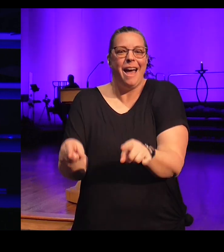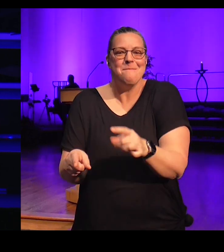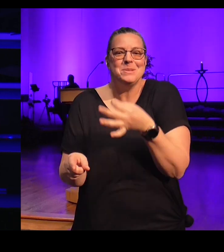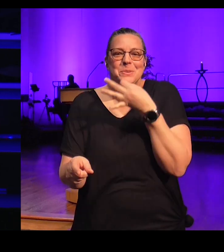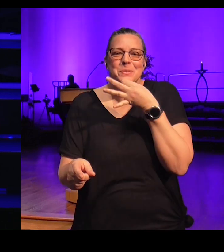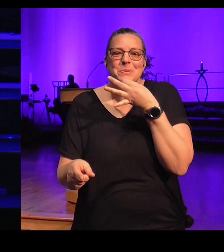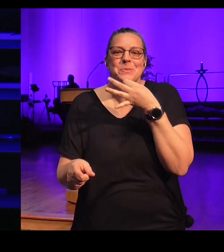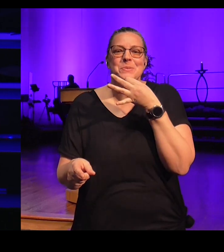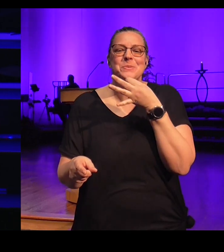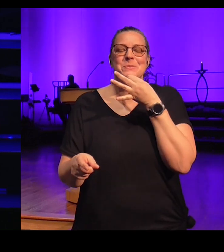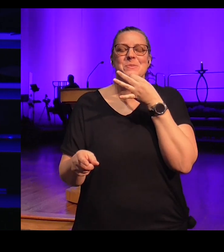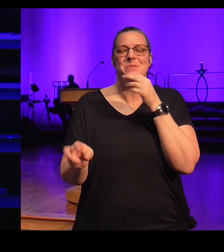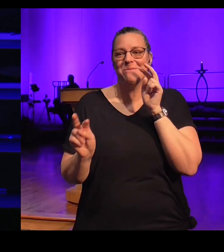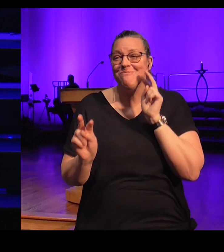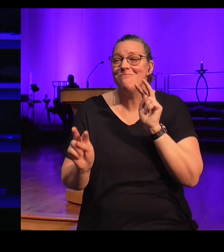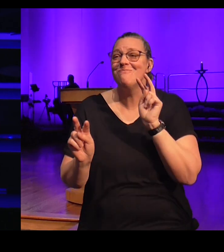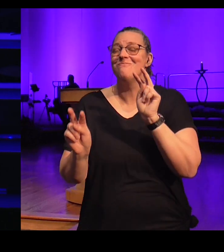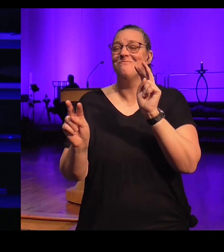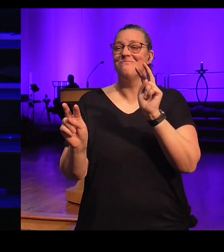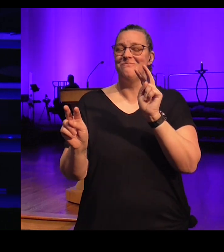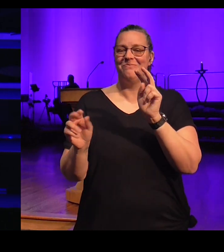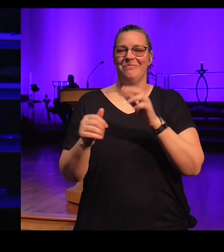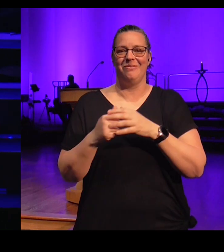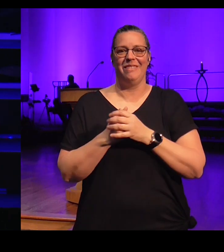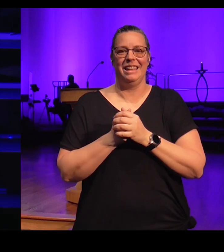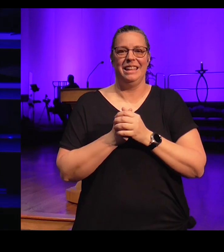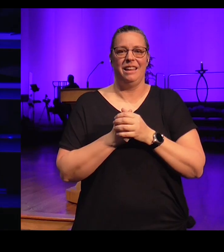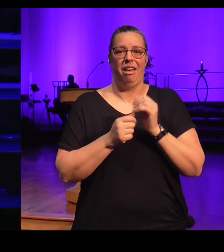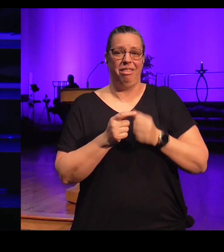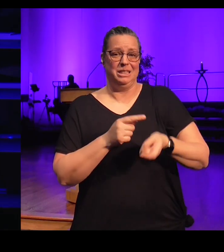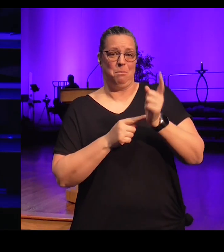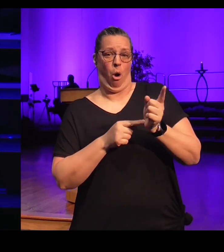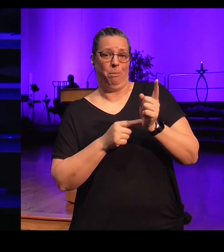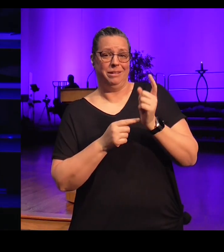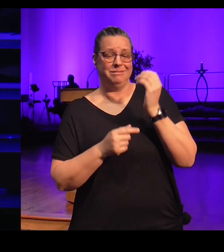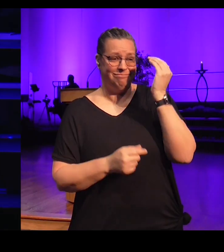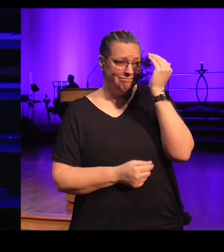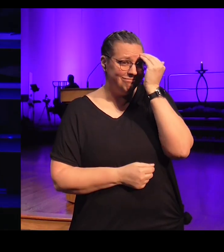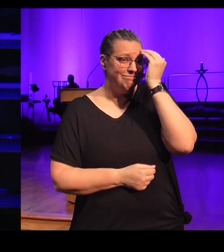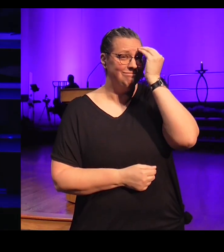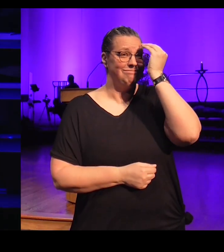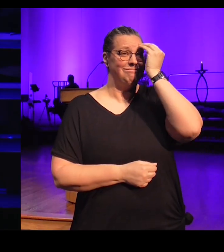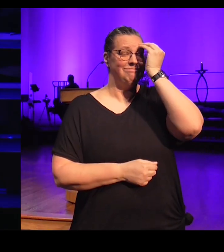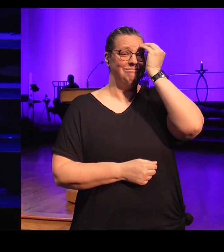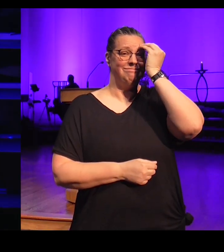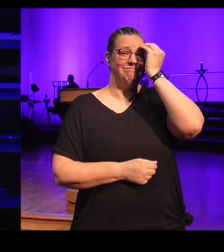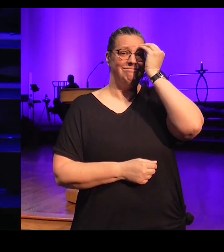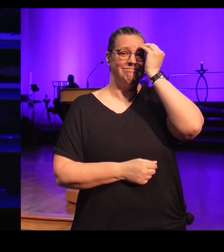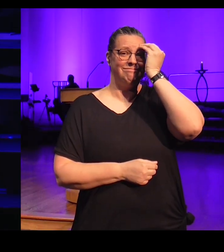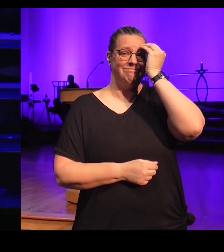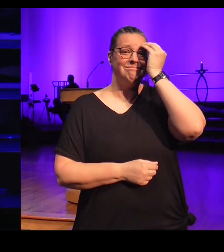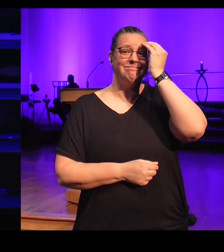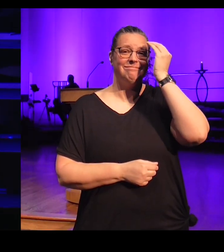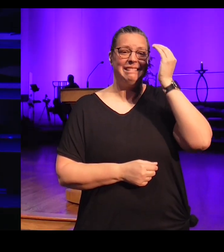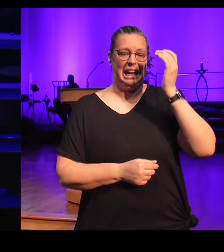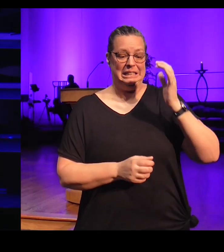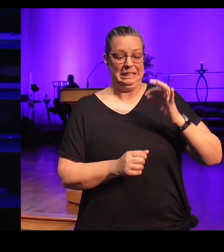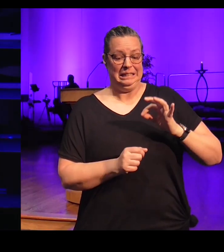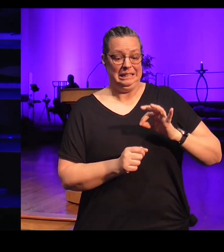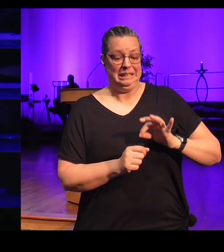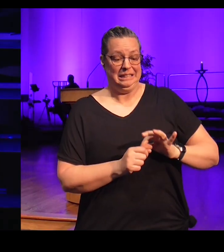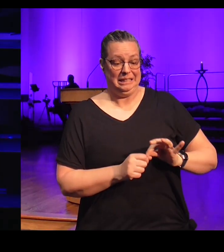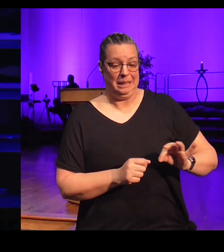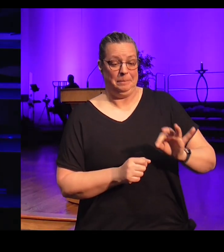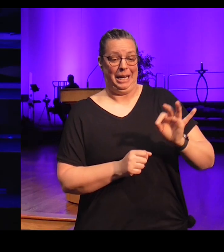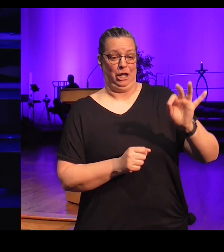us. This moment of knowing that Spirit